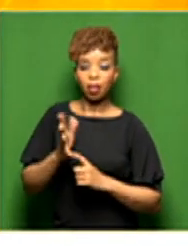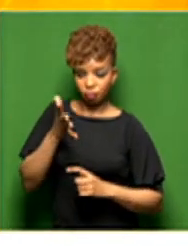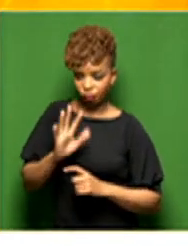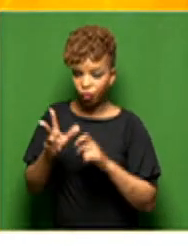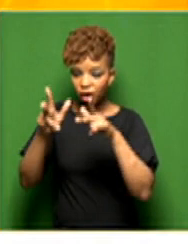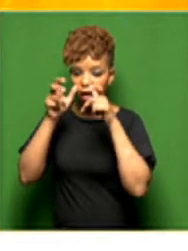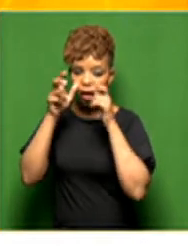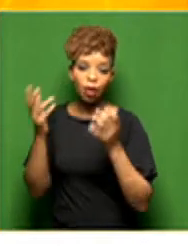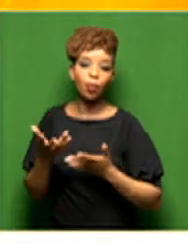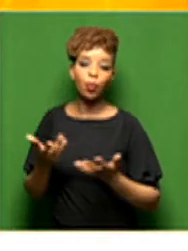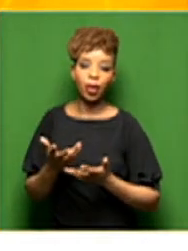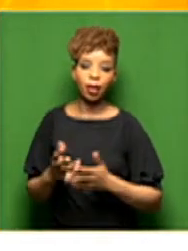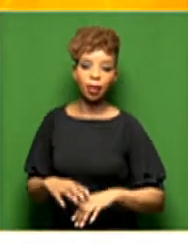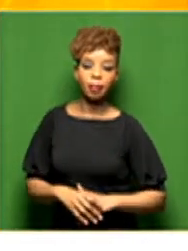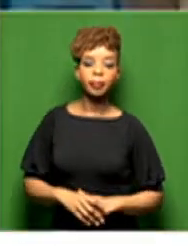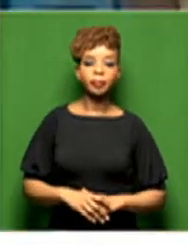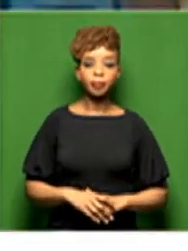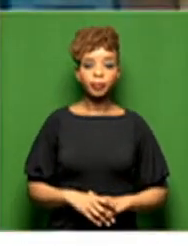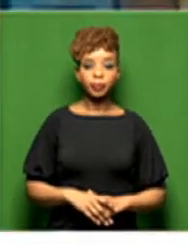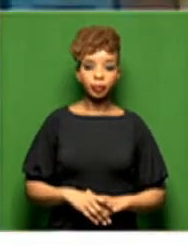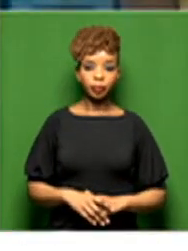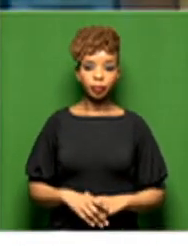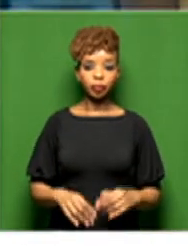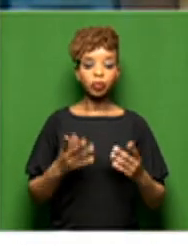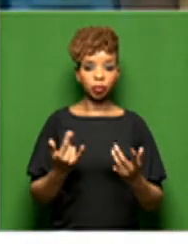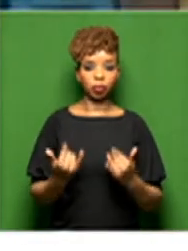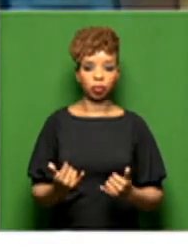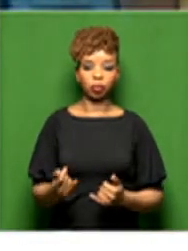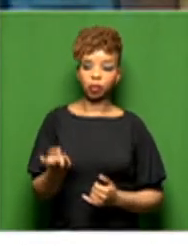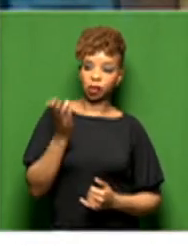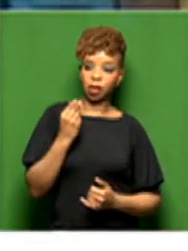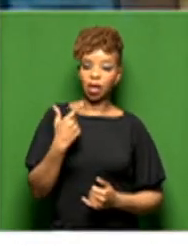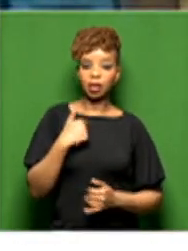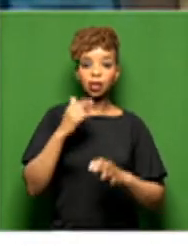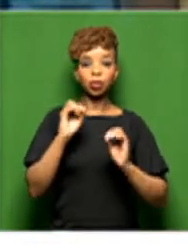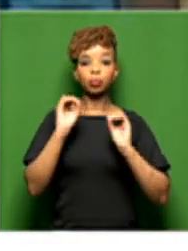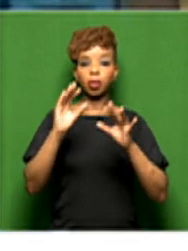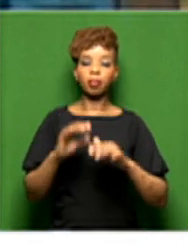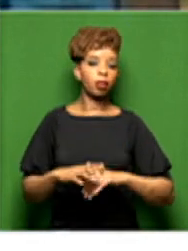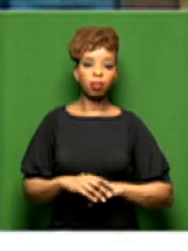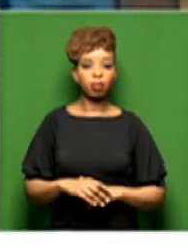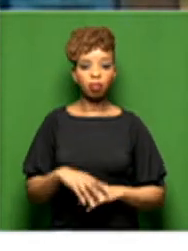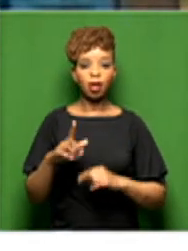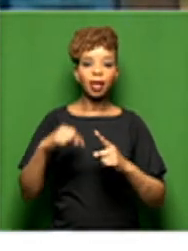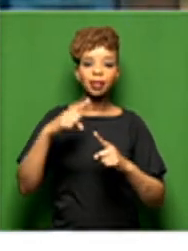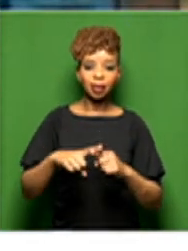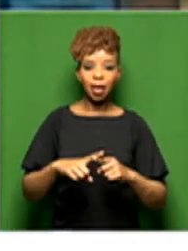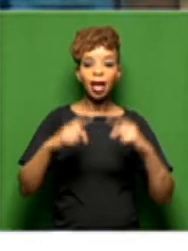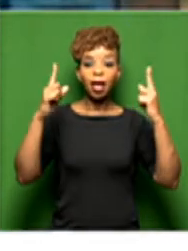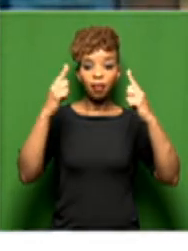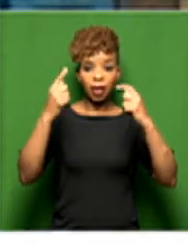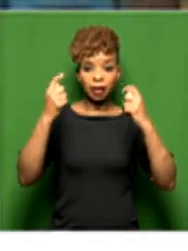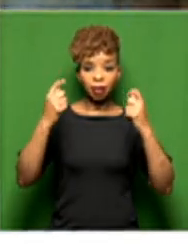Well, as of now, we've been asked not to put it up onto any platforms until the festival.